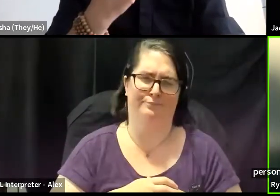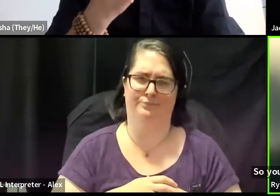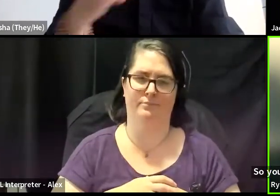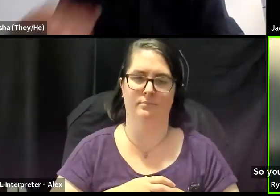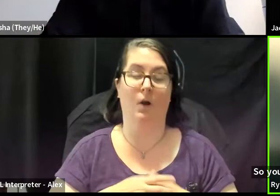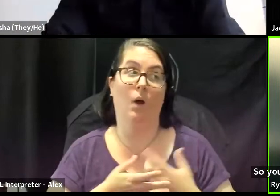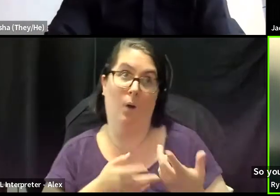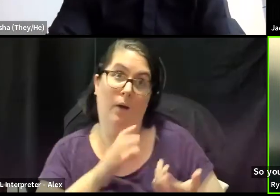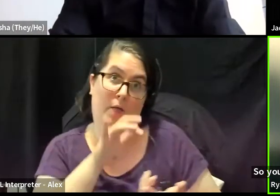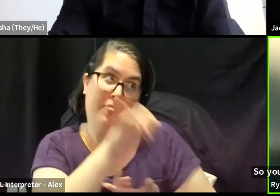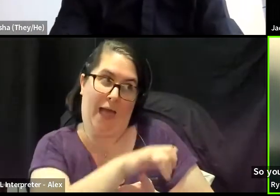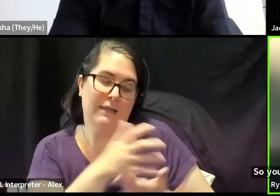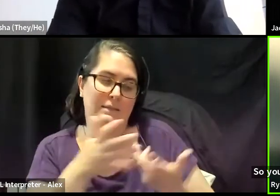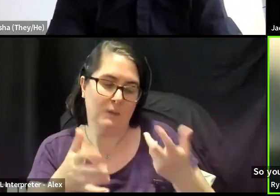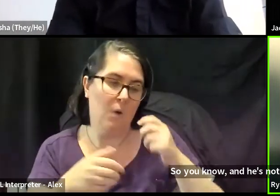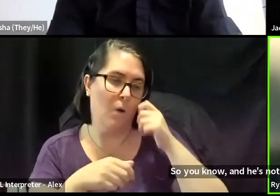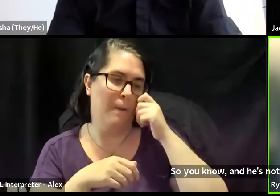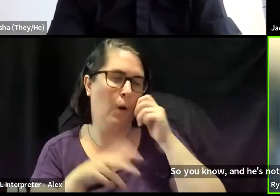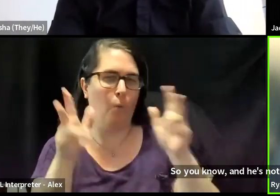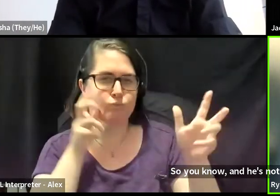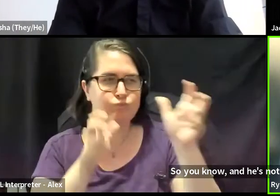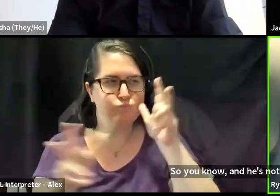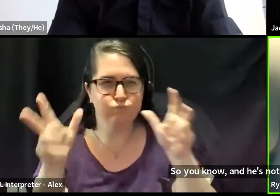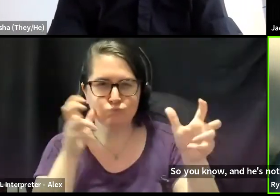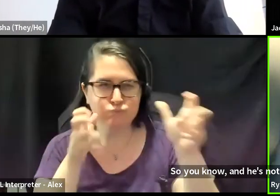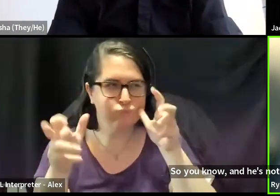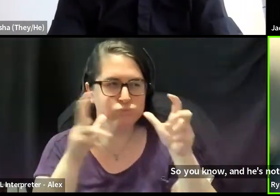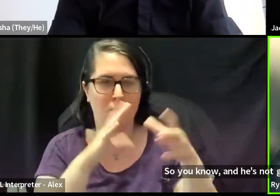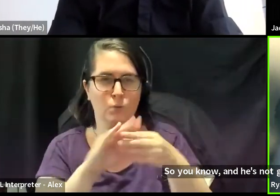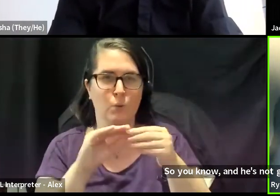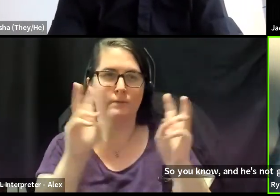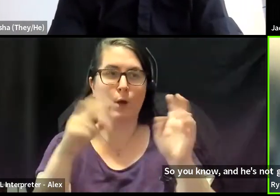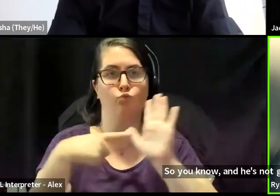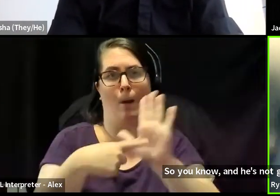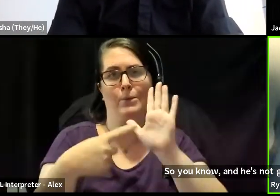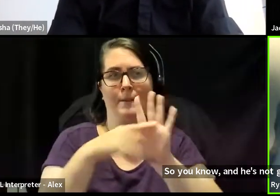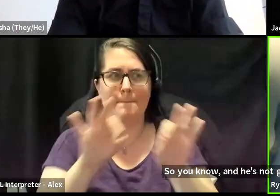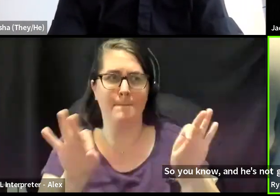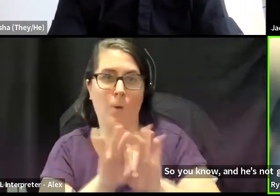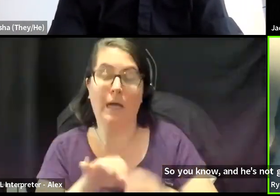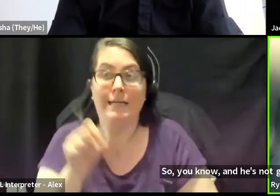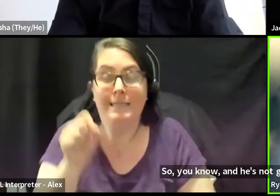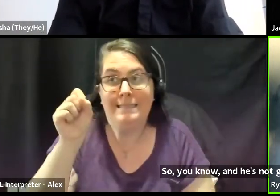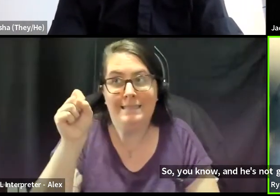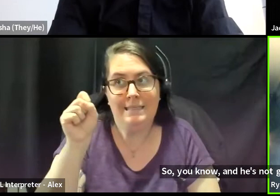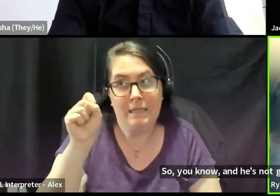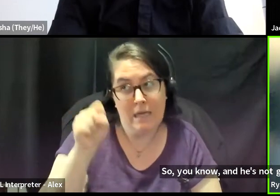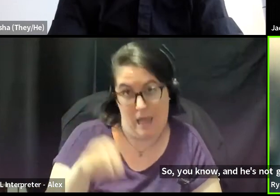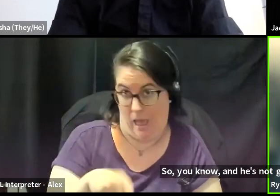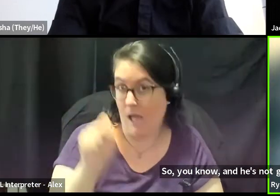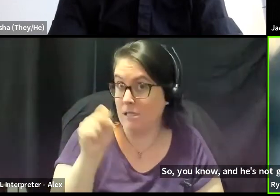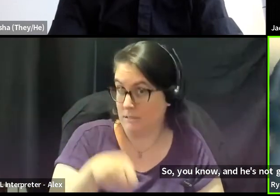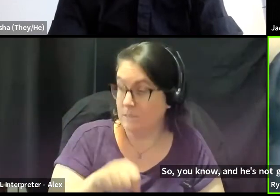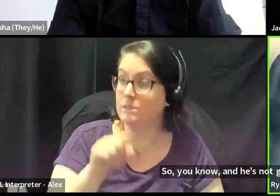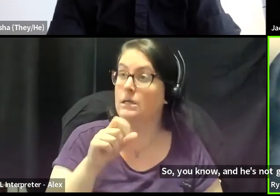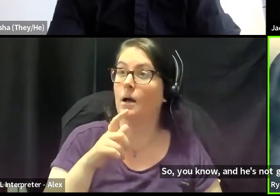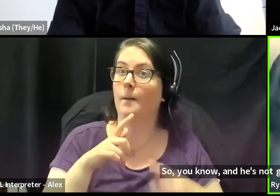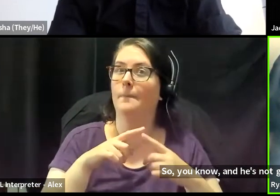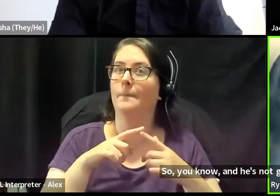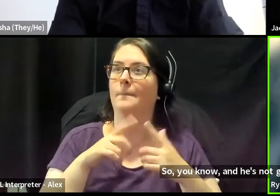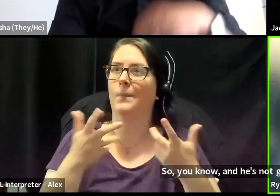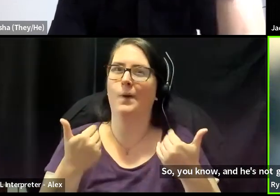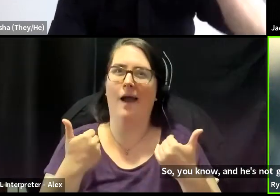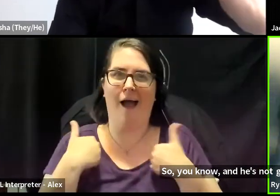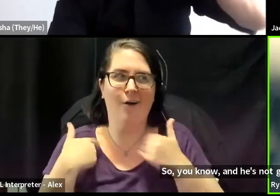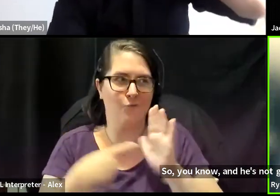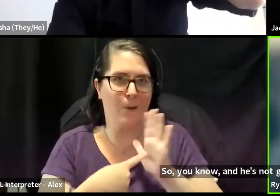I just mean, I think we hear a lot of this discourse around like representation matters, and it does. But at the same time, like we do have